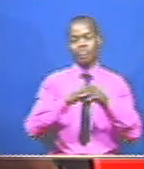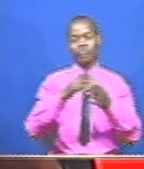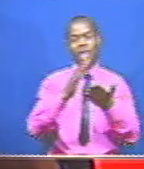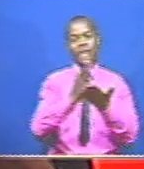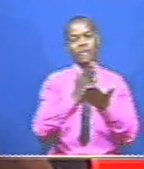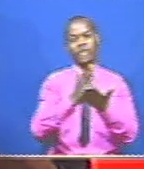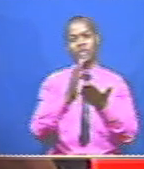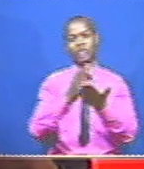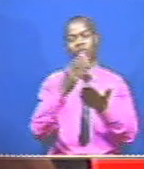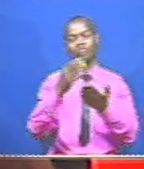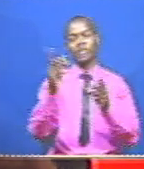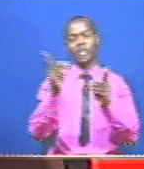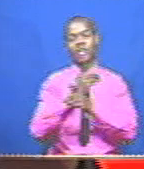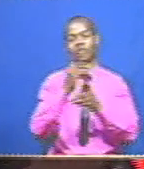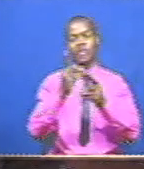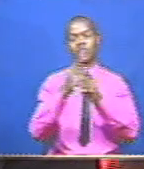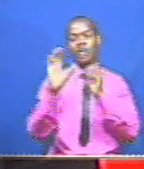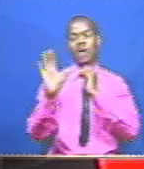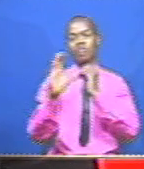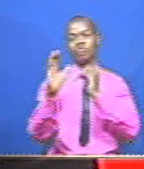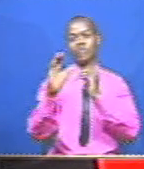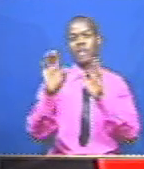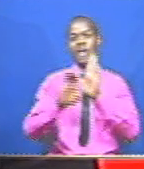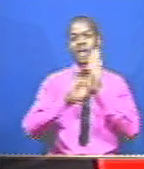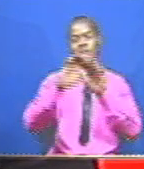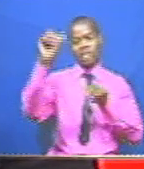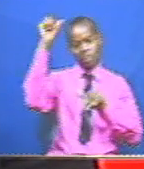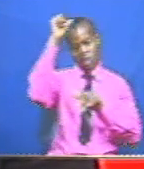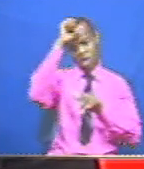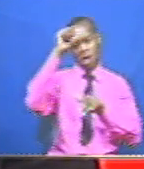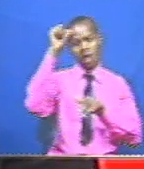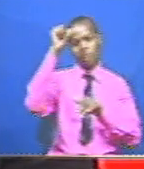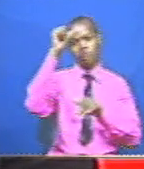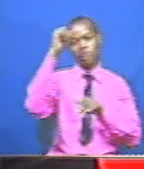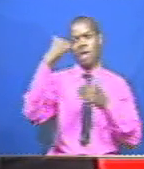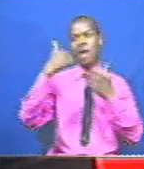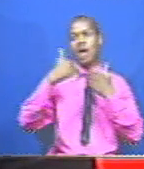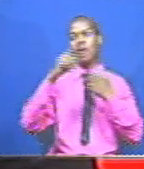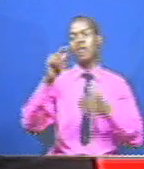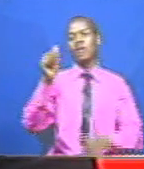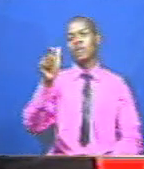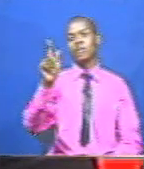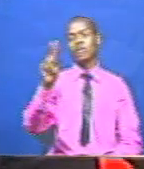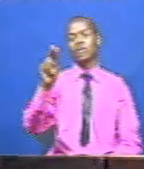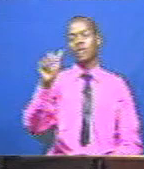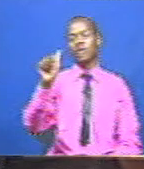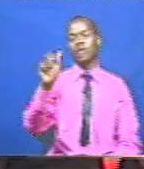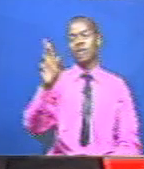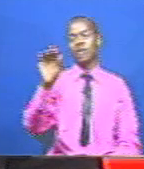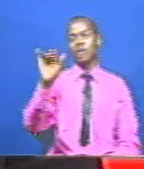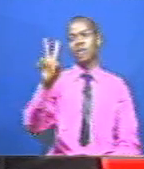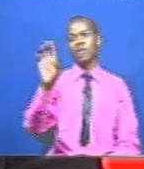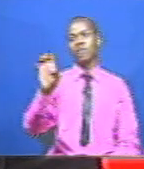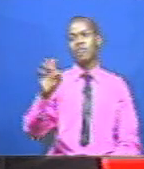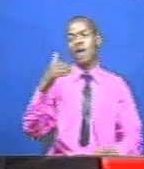like Lamu, which has the smallest budget, Tana River, which has a vast land to cover,